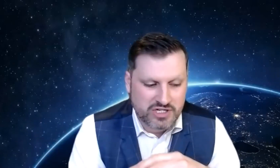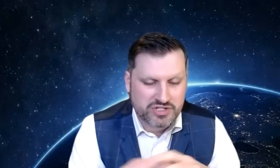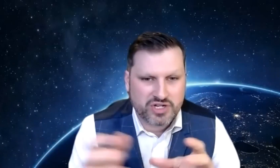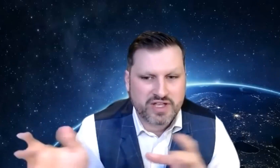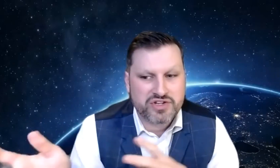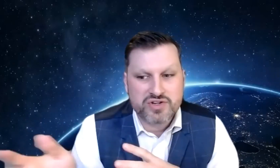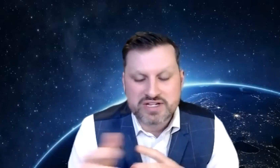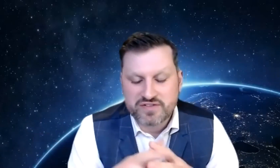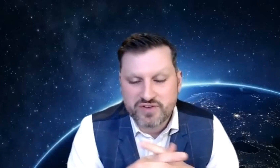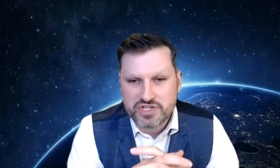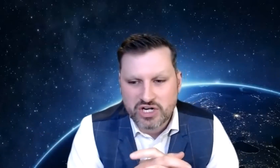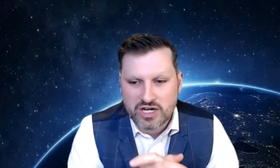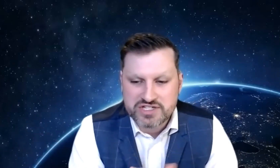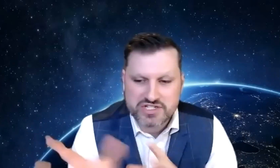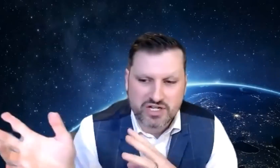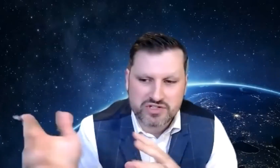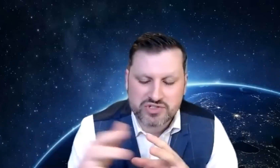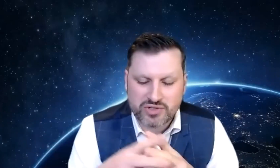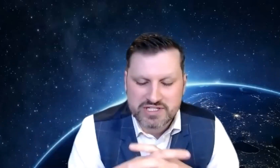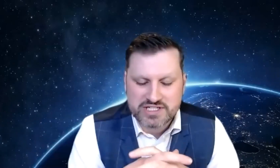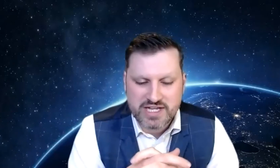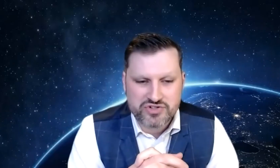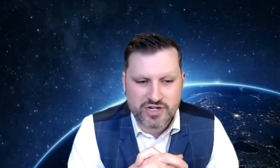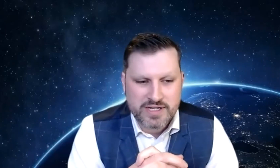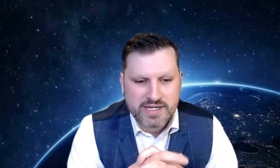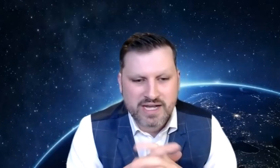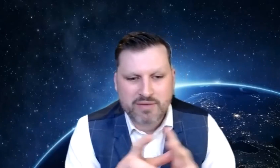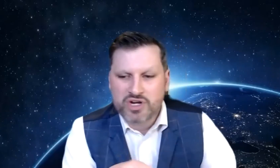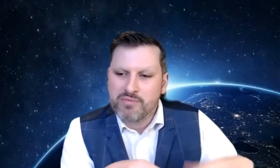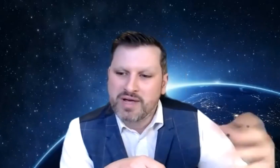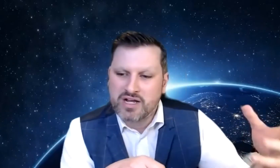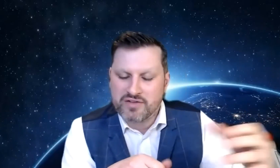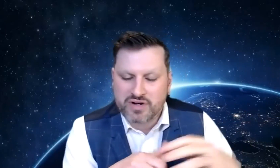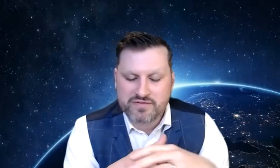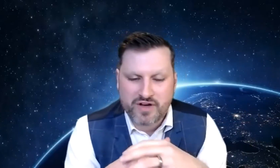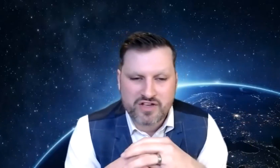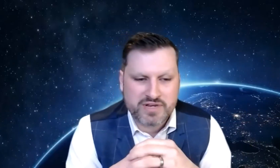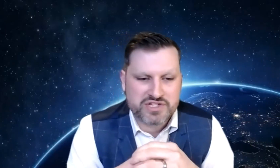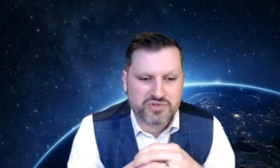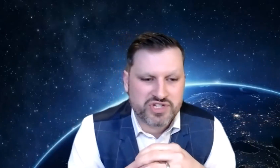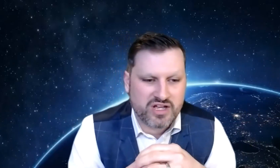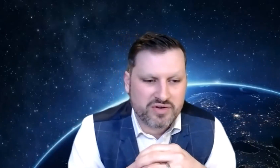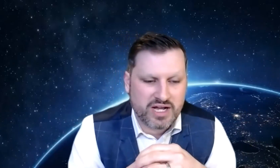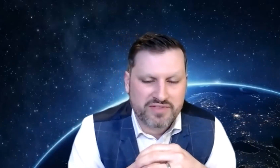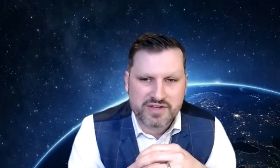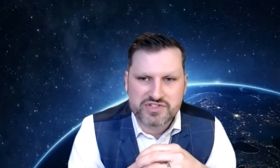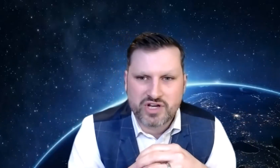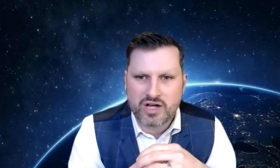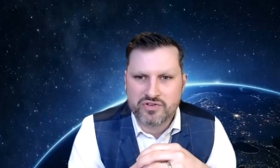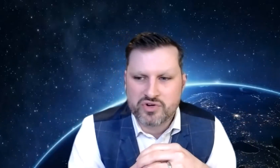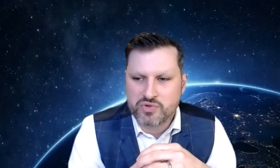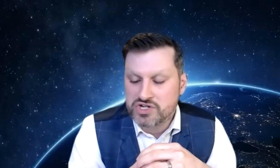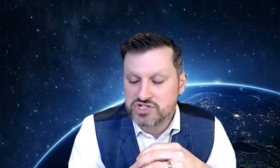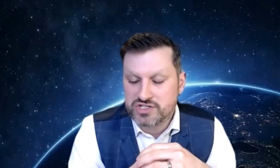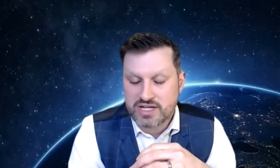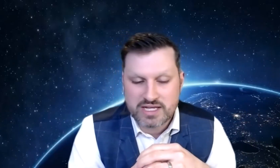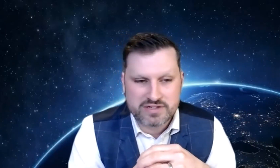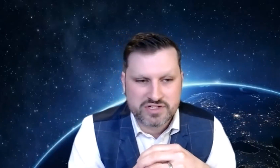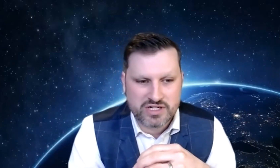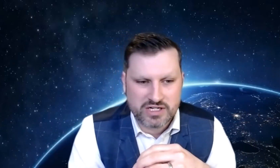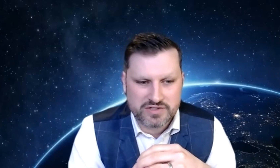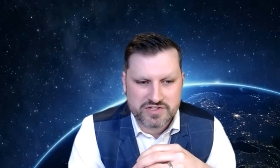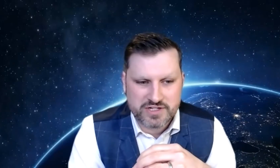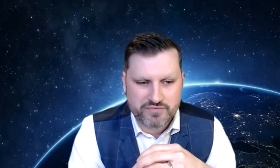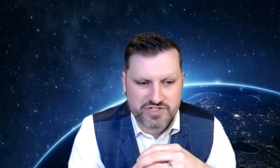presentation. You can then use that to fill your glasses, go to the toilet, etc. And then we'll come back after around 5 minutes or so and then start the question